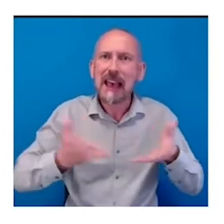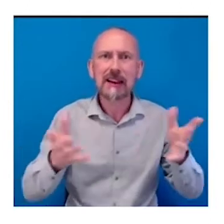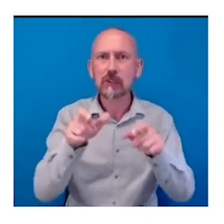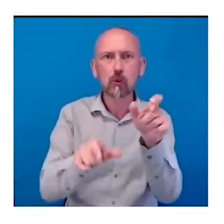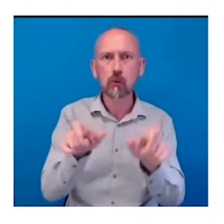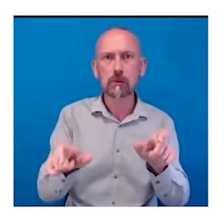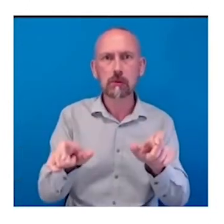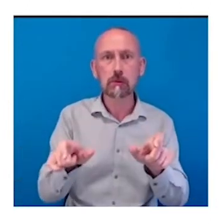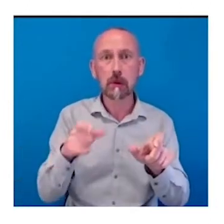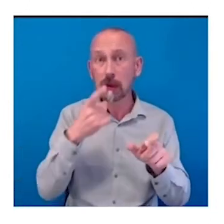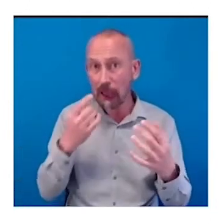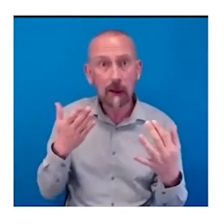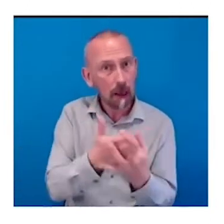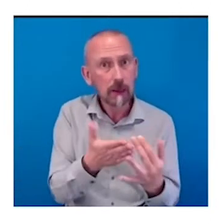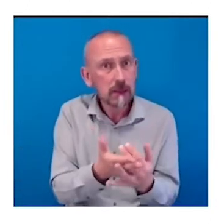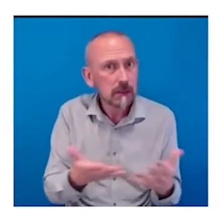built in.